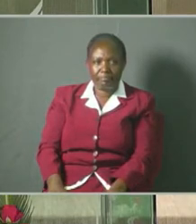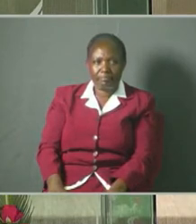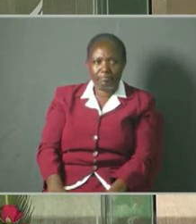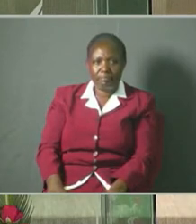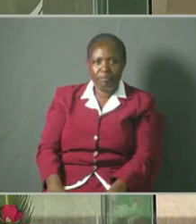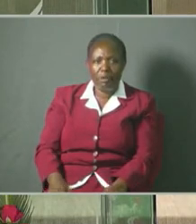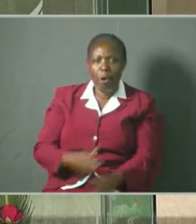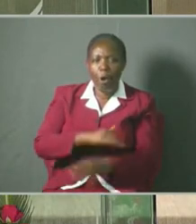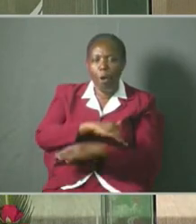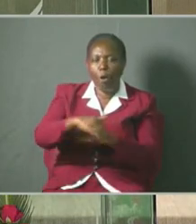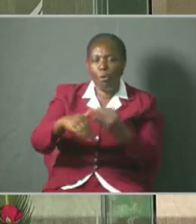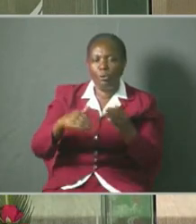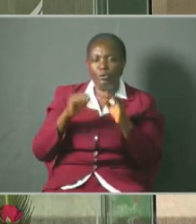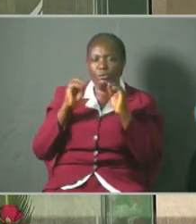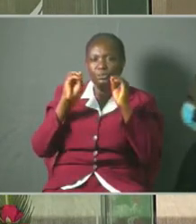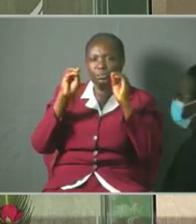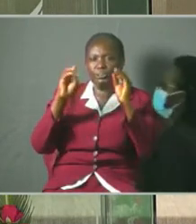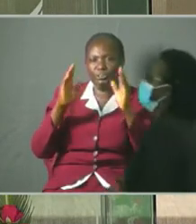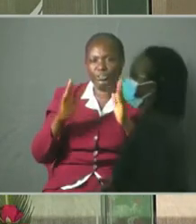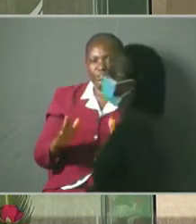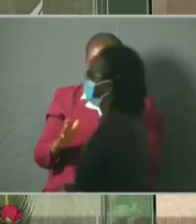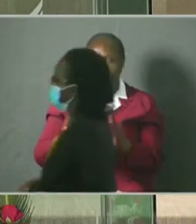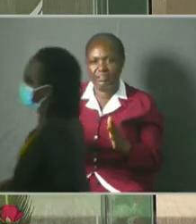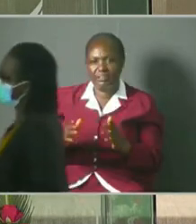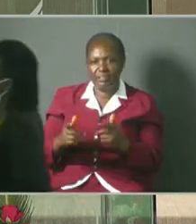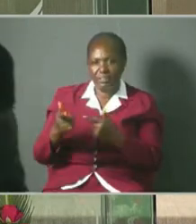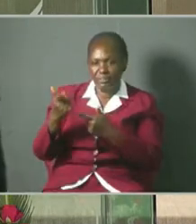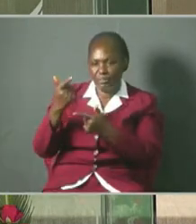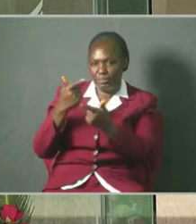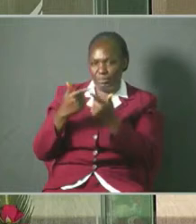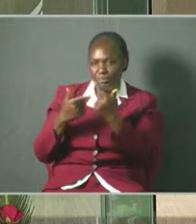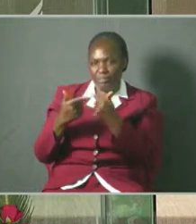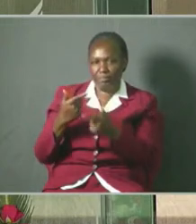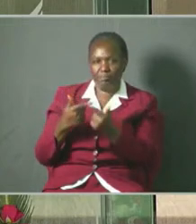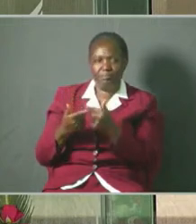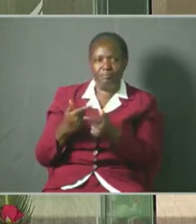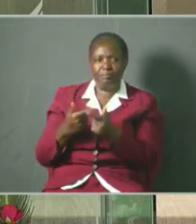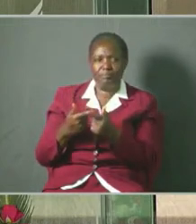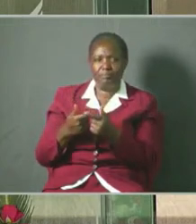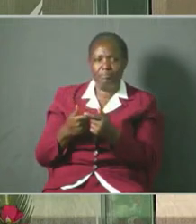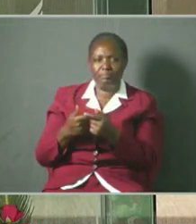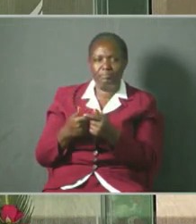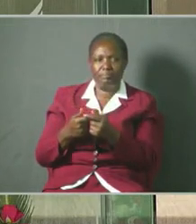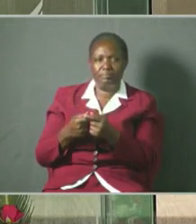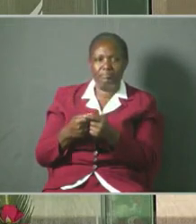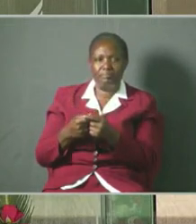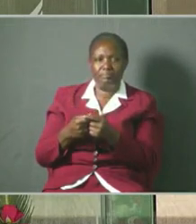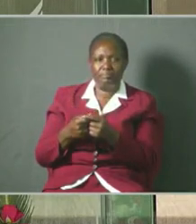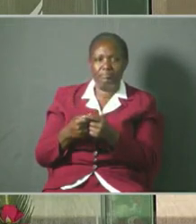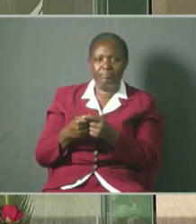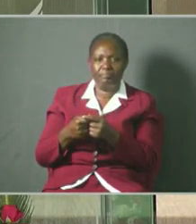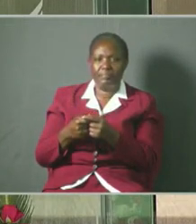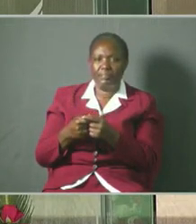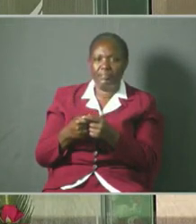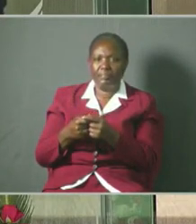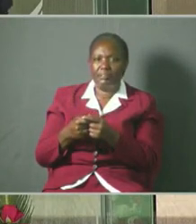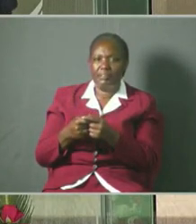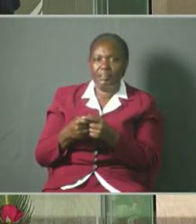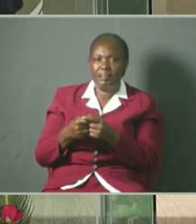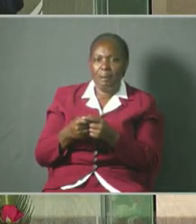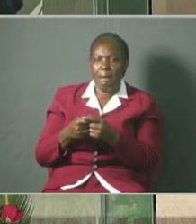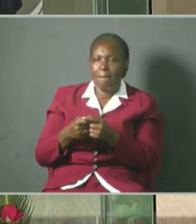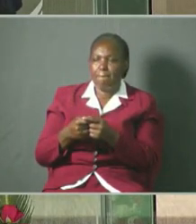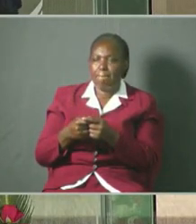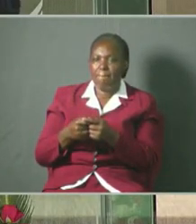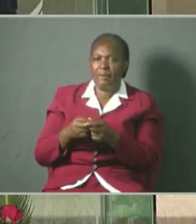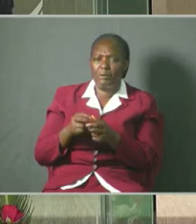All the teachers, this program is so nice for us. As a club, we are doing this as a recognition of the work you have